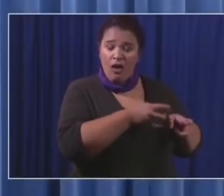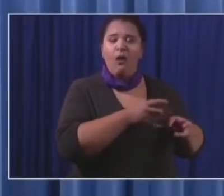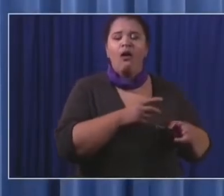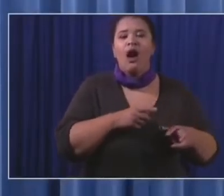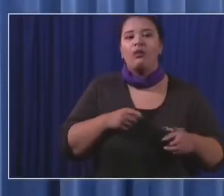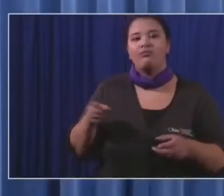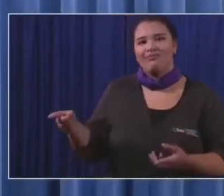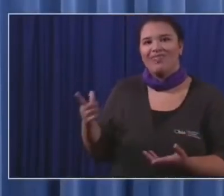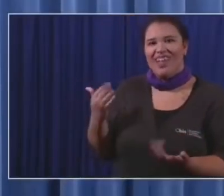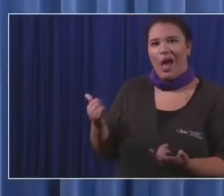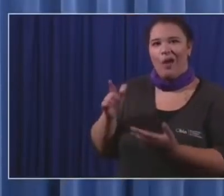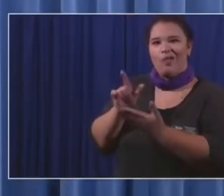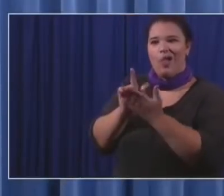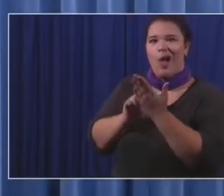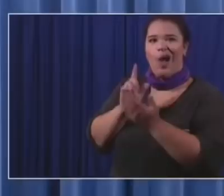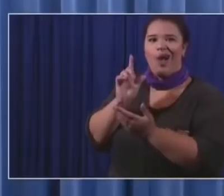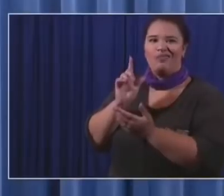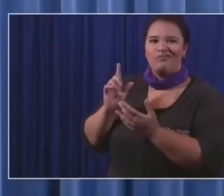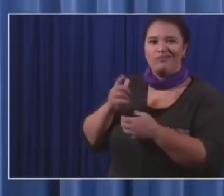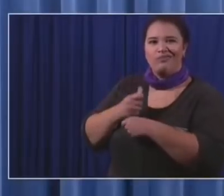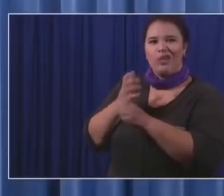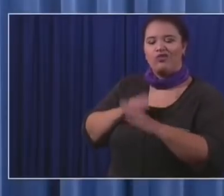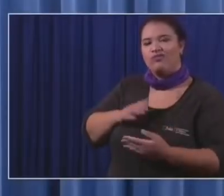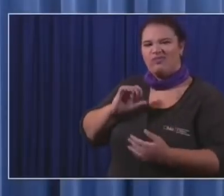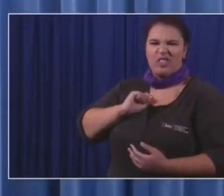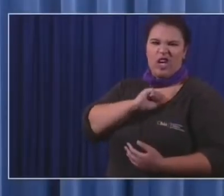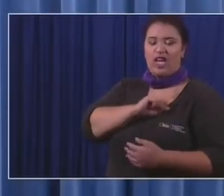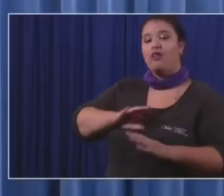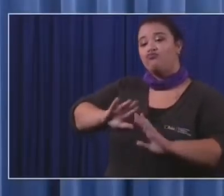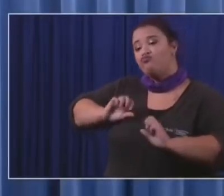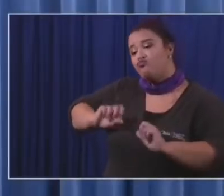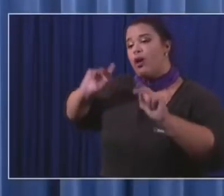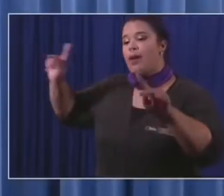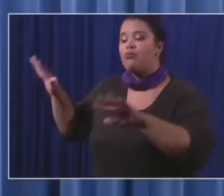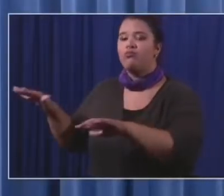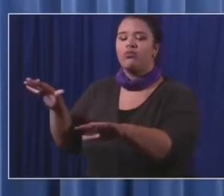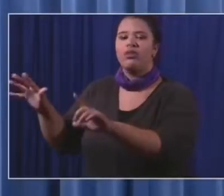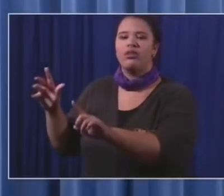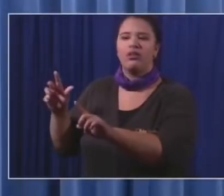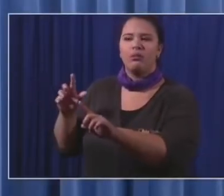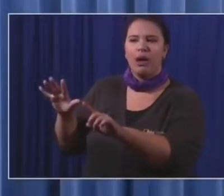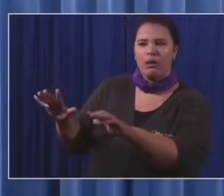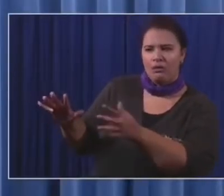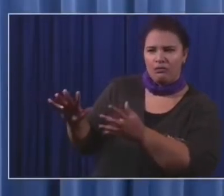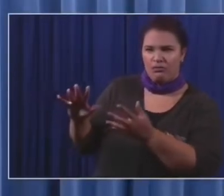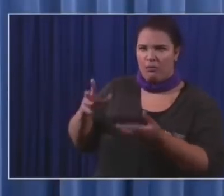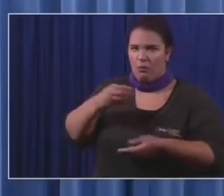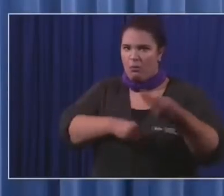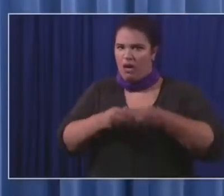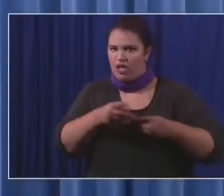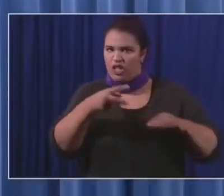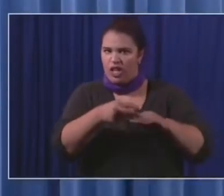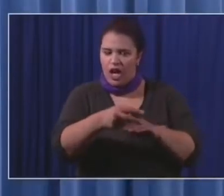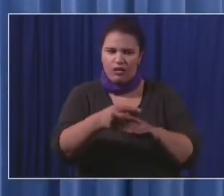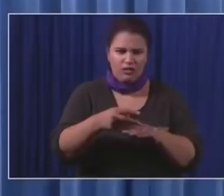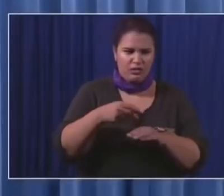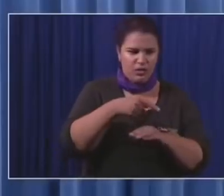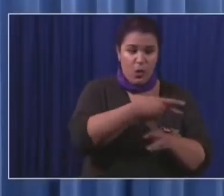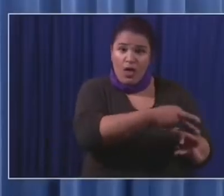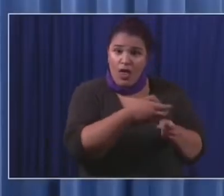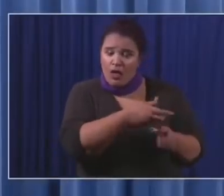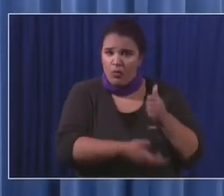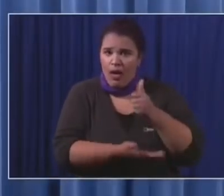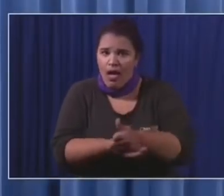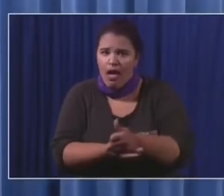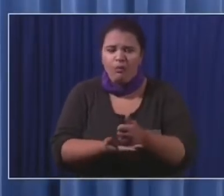help close any revenue gaps, given that lawmakers have now gone home for the summer without approving any budget cuts? And